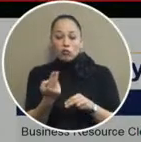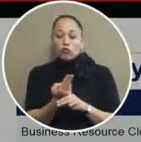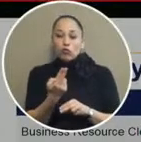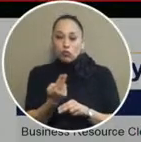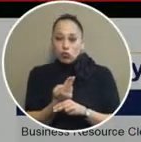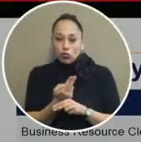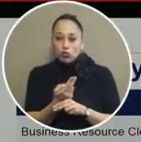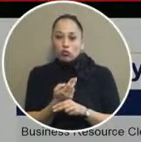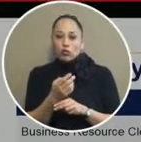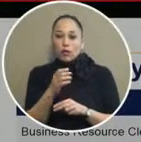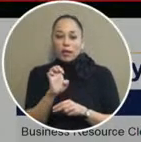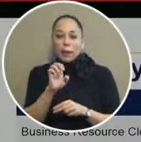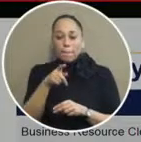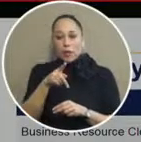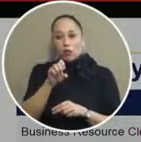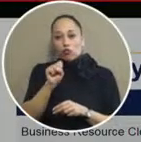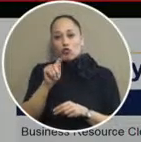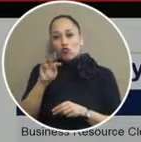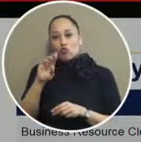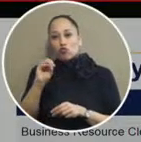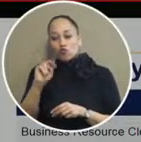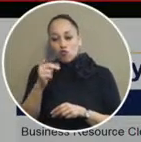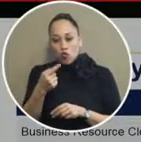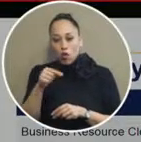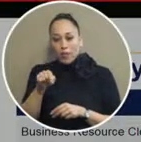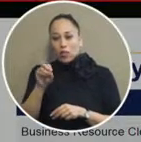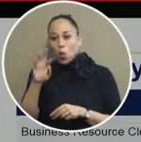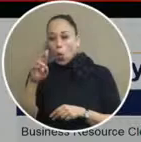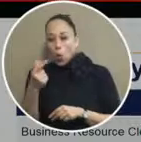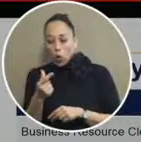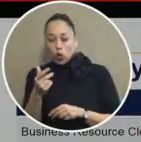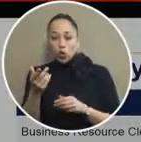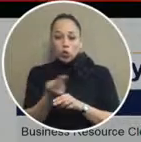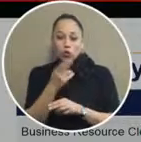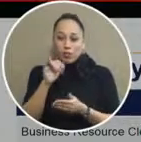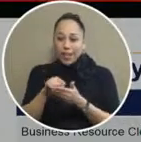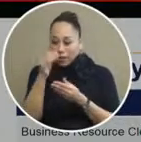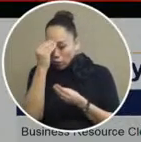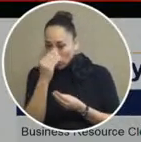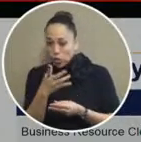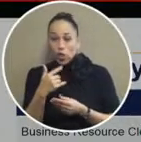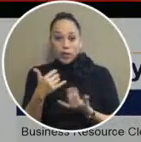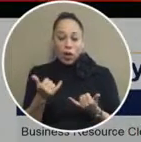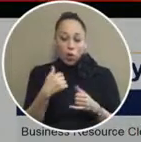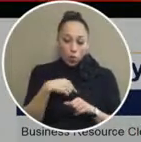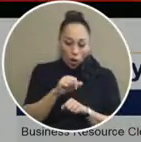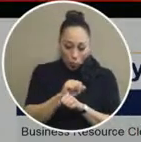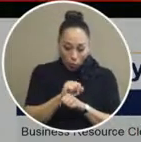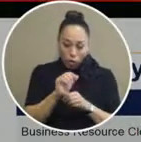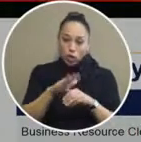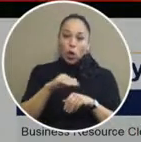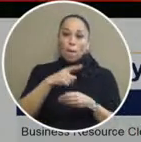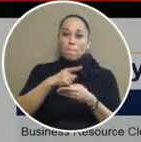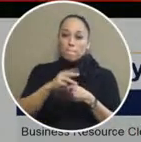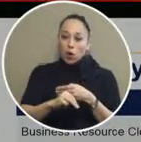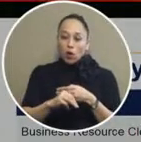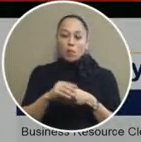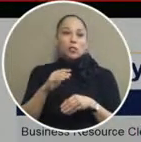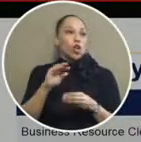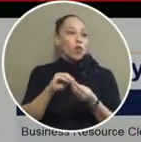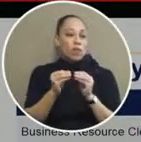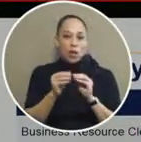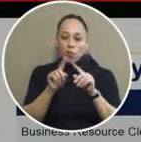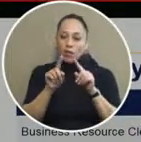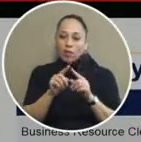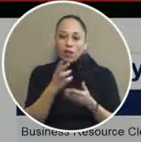utilize epstrong.org to house a lot of that information. So as we're working on programs, as we're working on the number